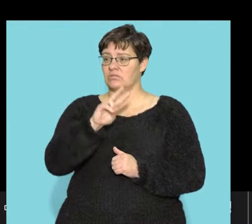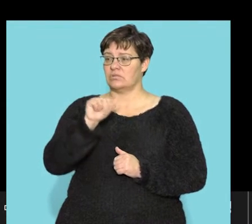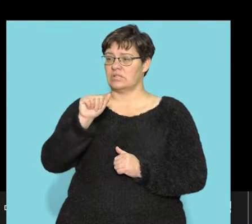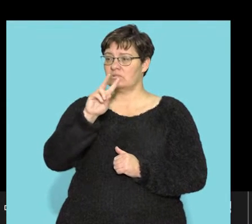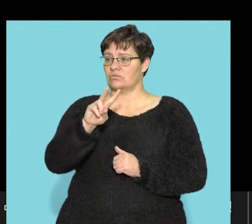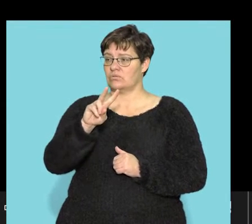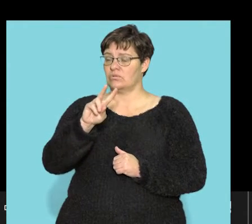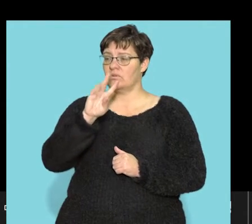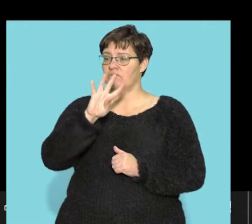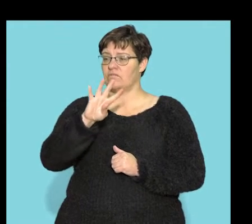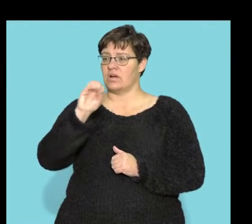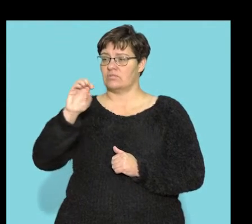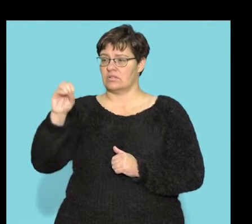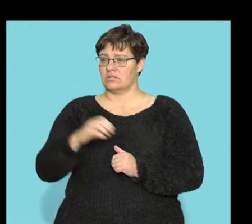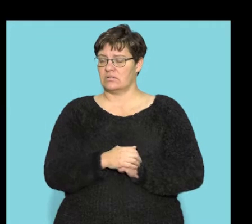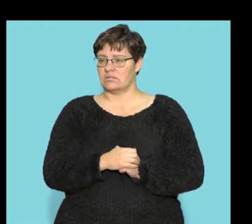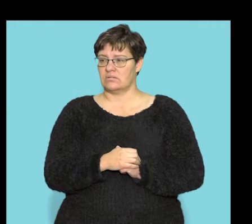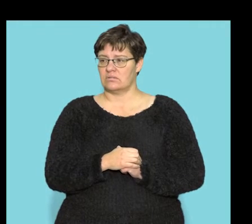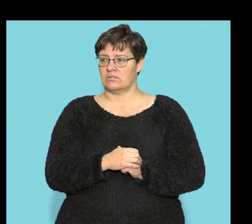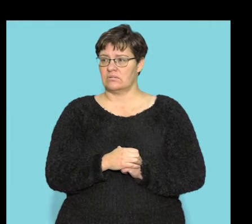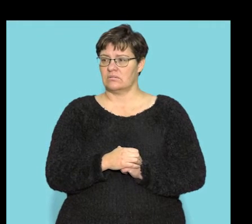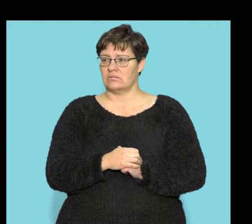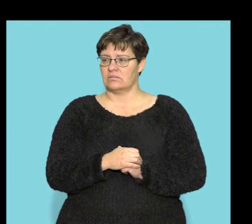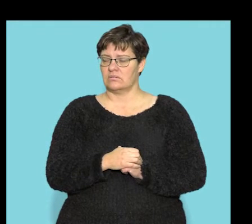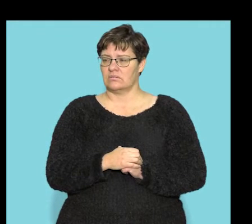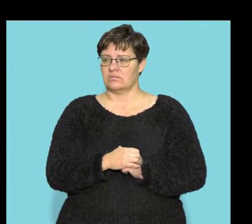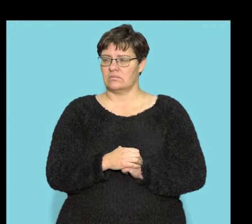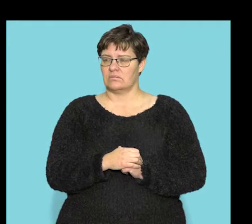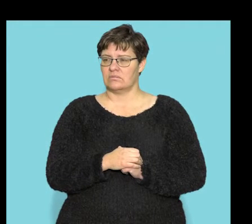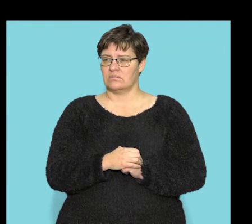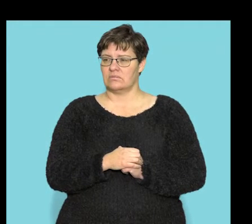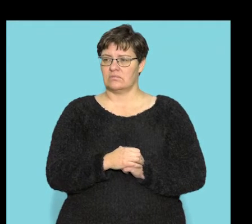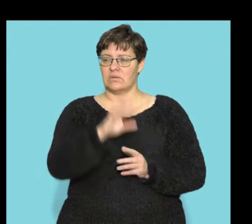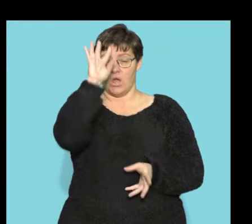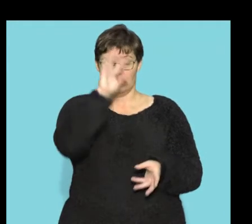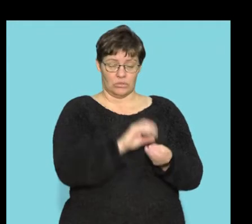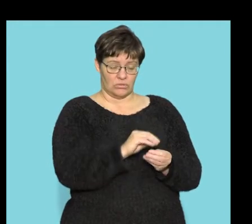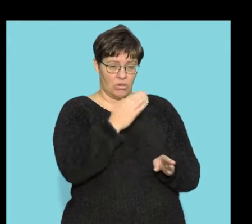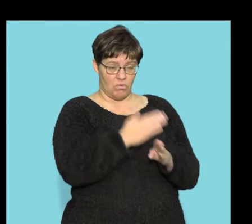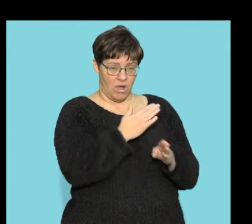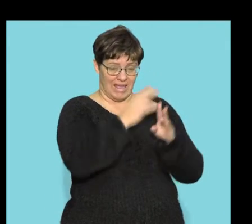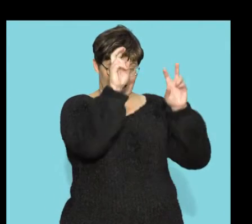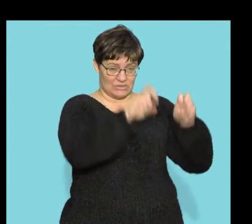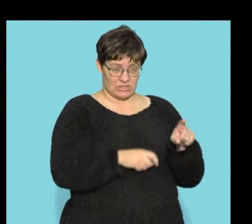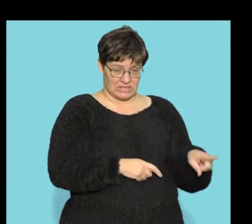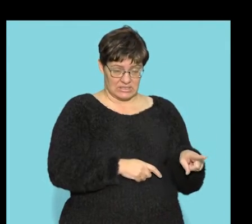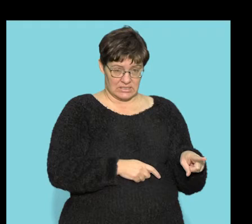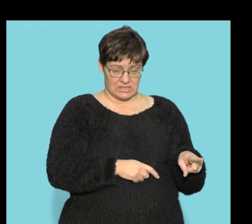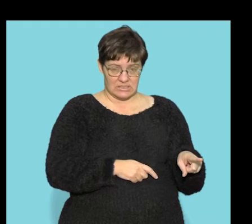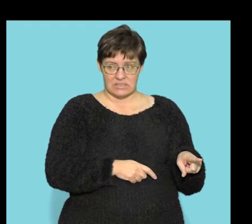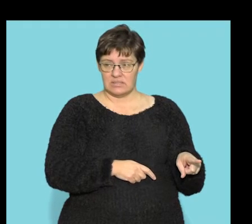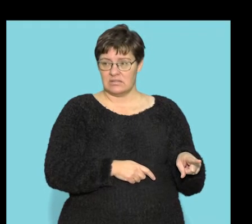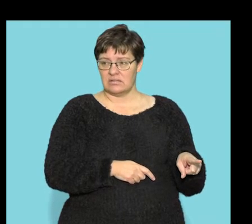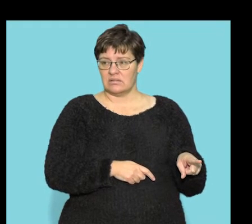of 2,622,400. So we've got the total water and electricity, right guys? Let's just do this